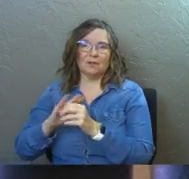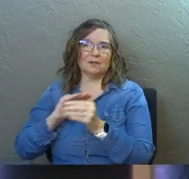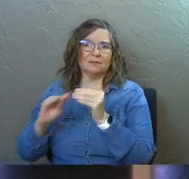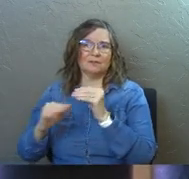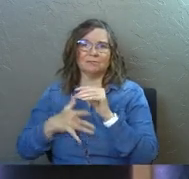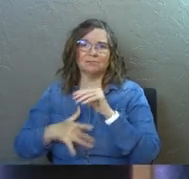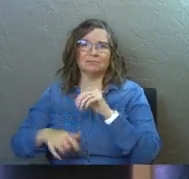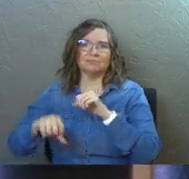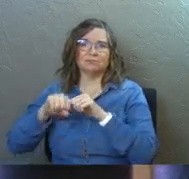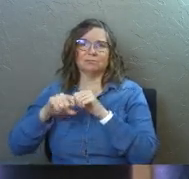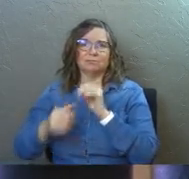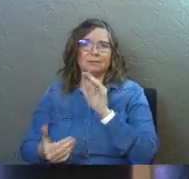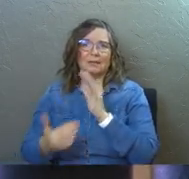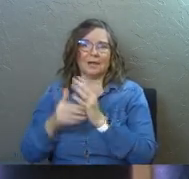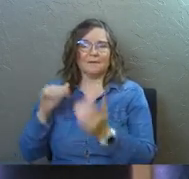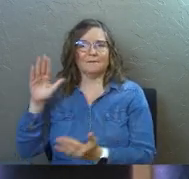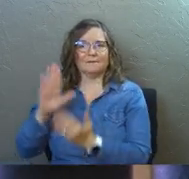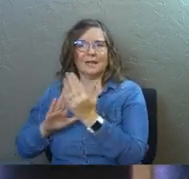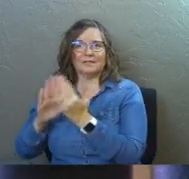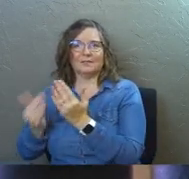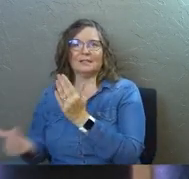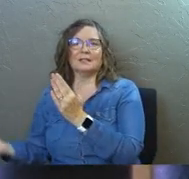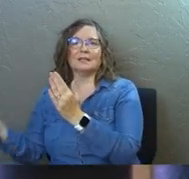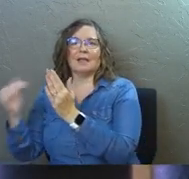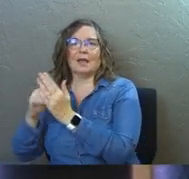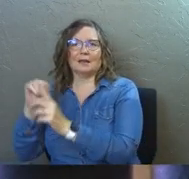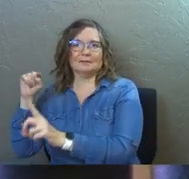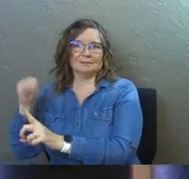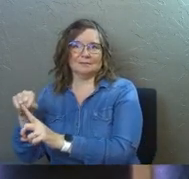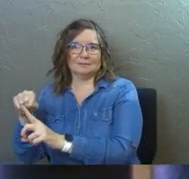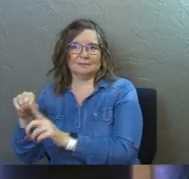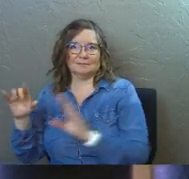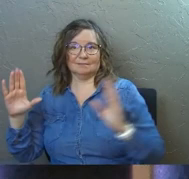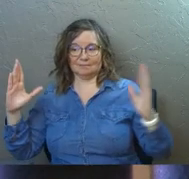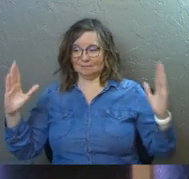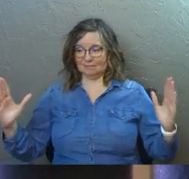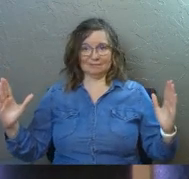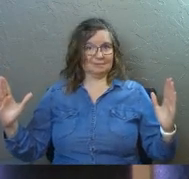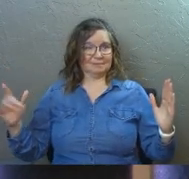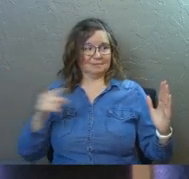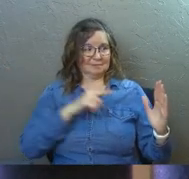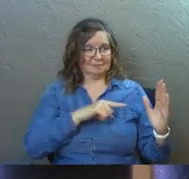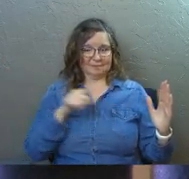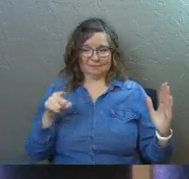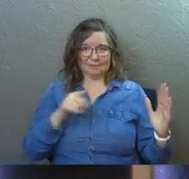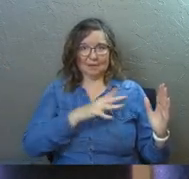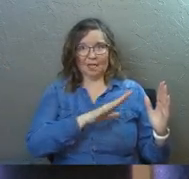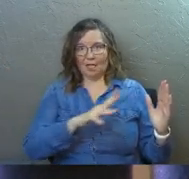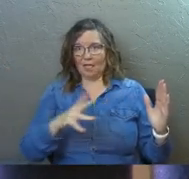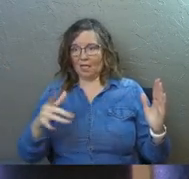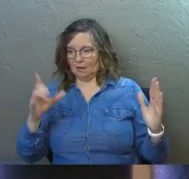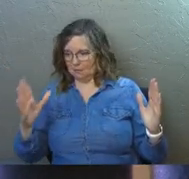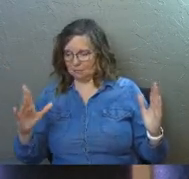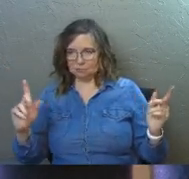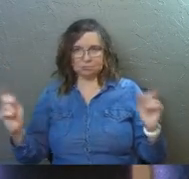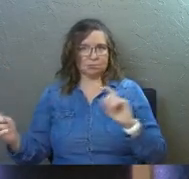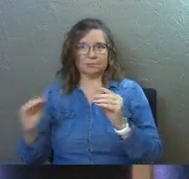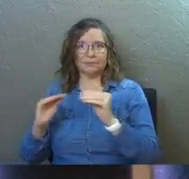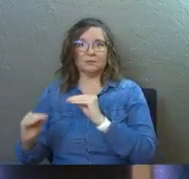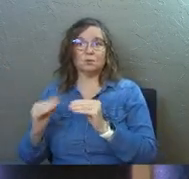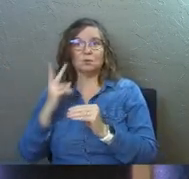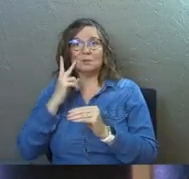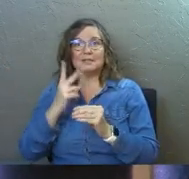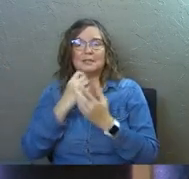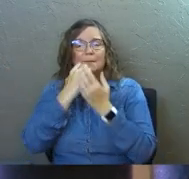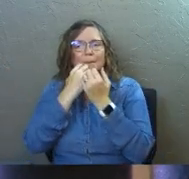us back to a place where we can be face to face with Him again. Do you see the personality of a passionate God who